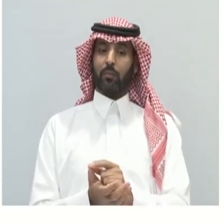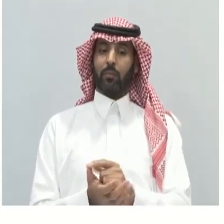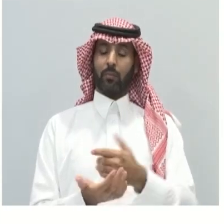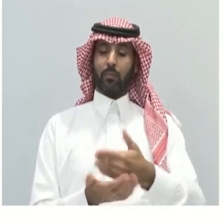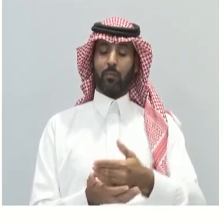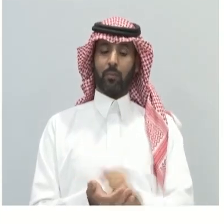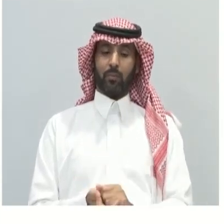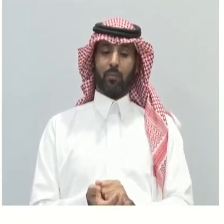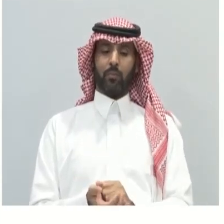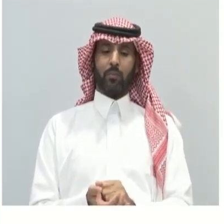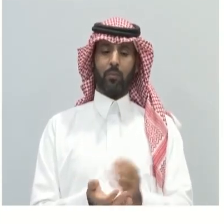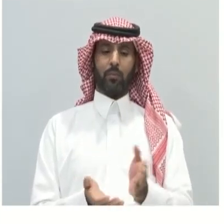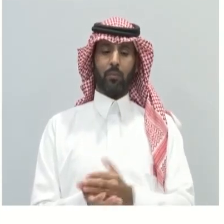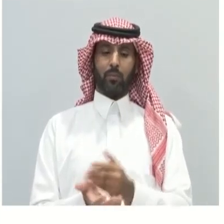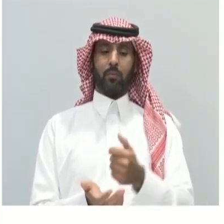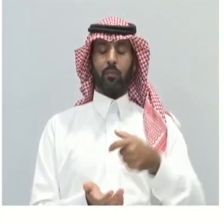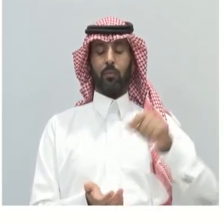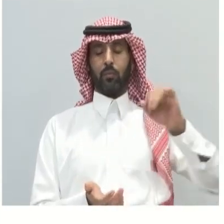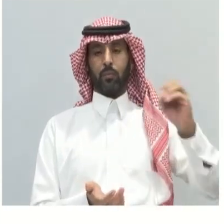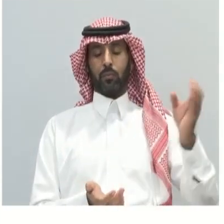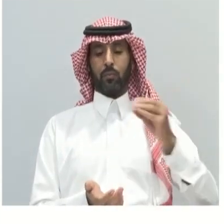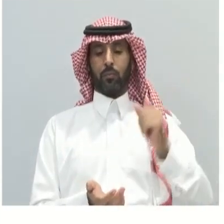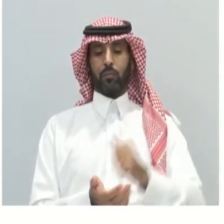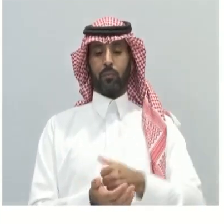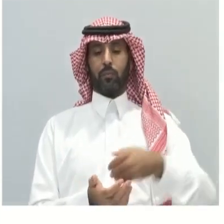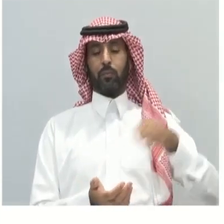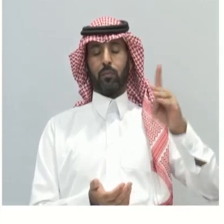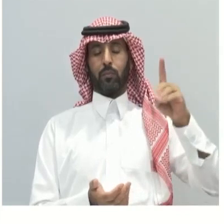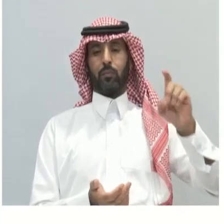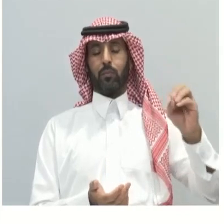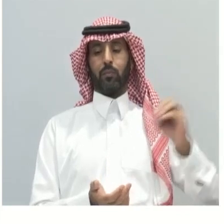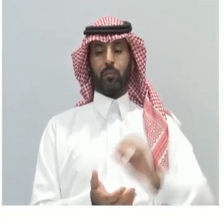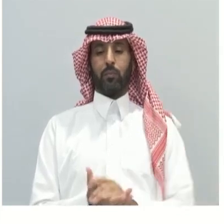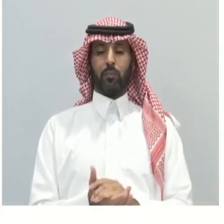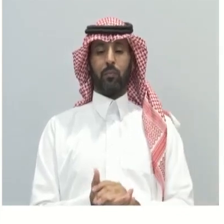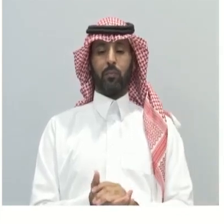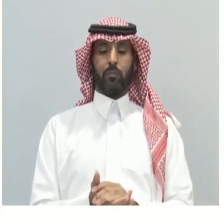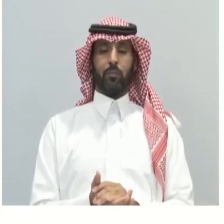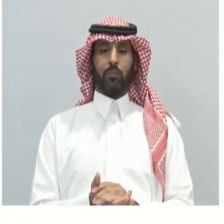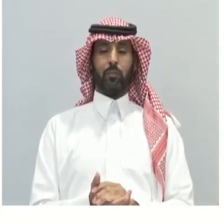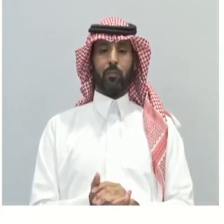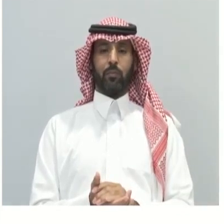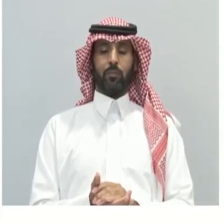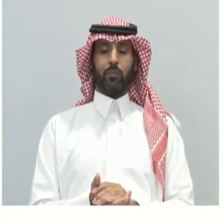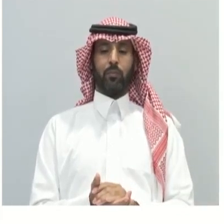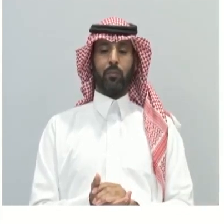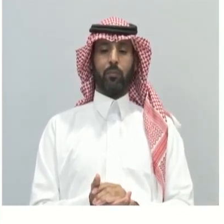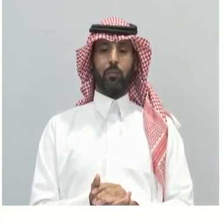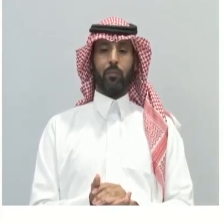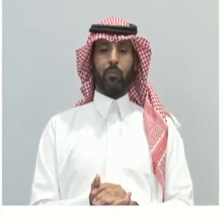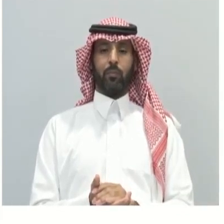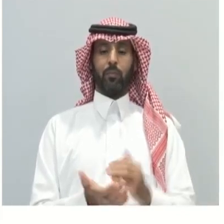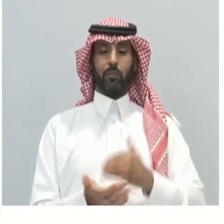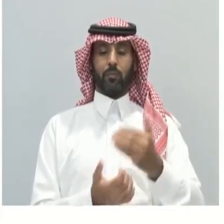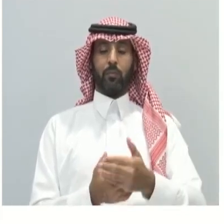check it together. So the producer is the indirect and a letter is the direct object.